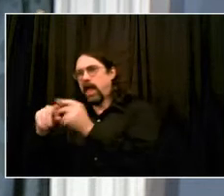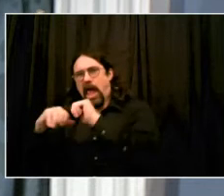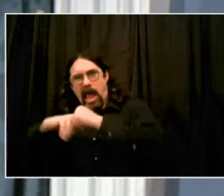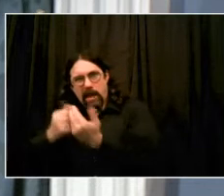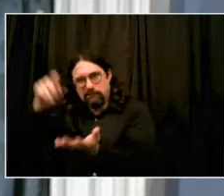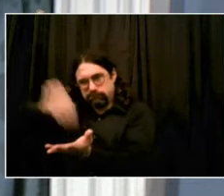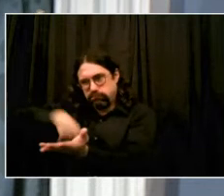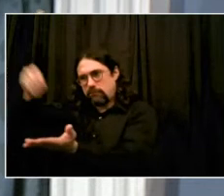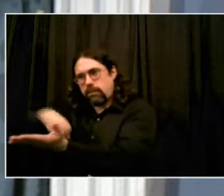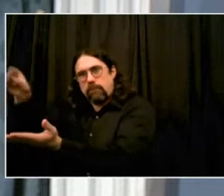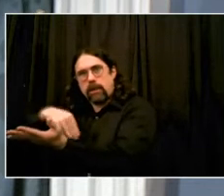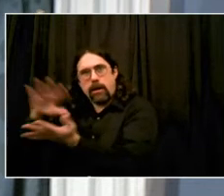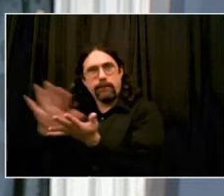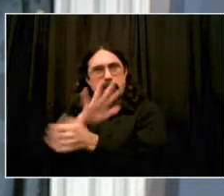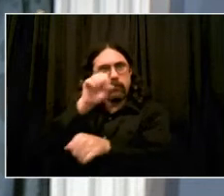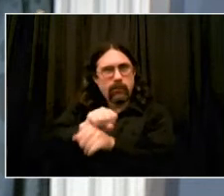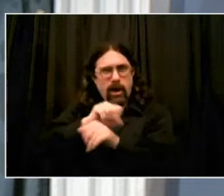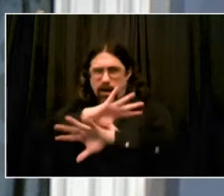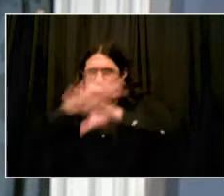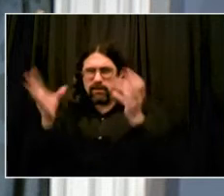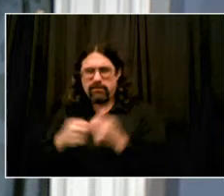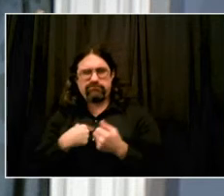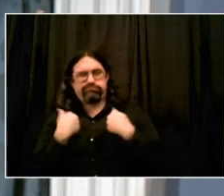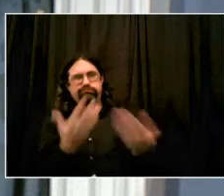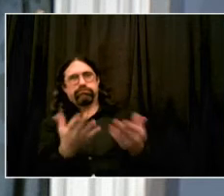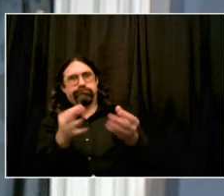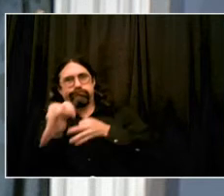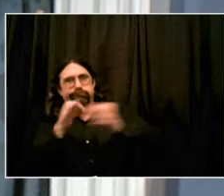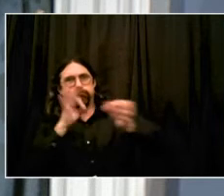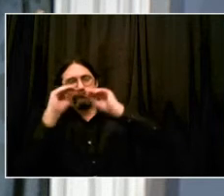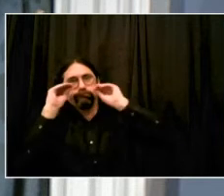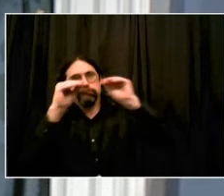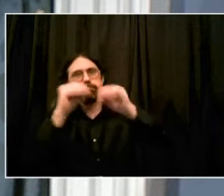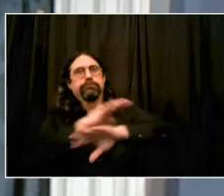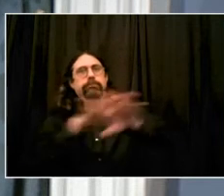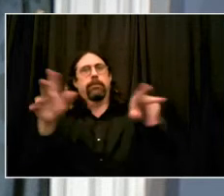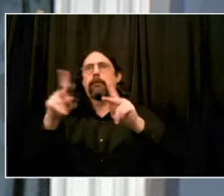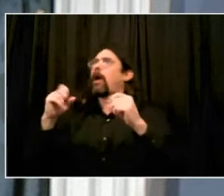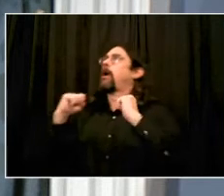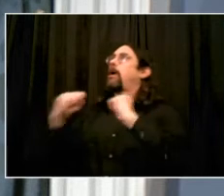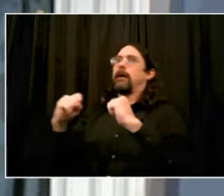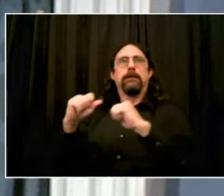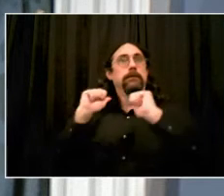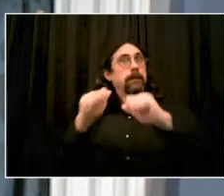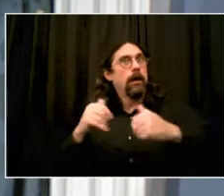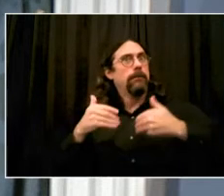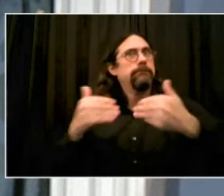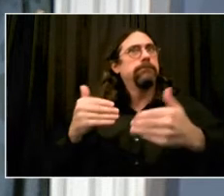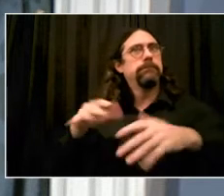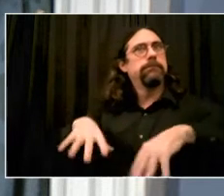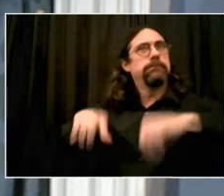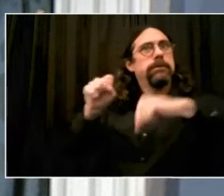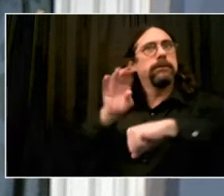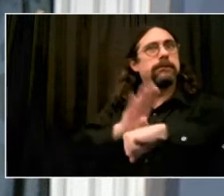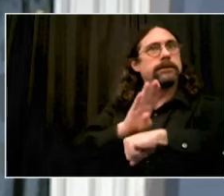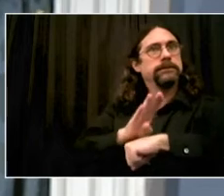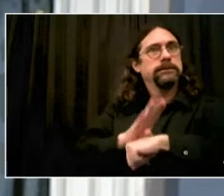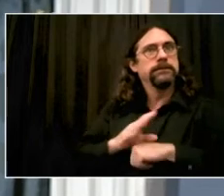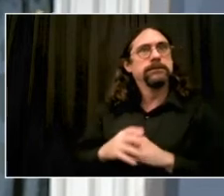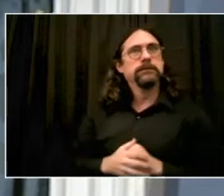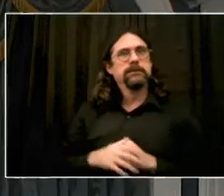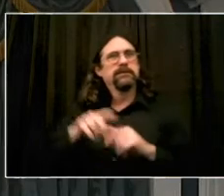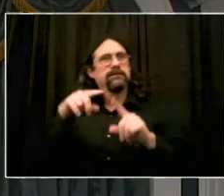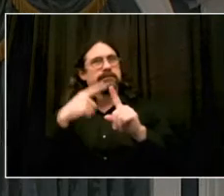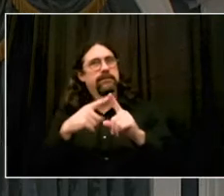for legislation where needed in order to handle some of the legal issues, and that's where the state senator comes in. Perfect